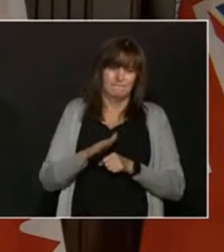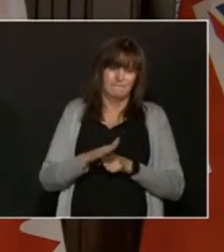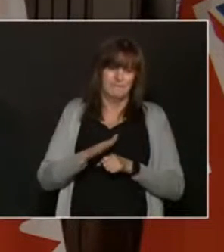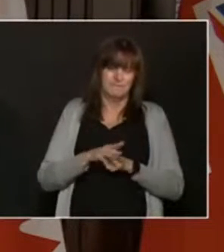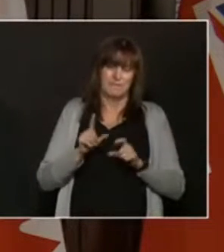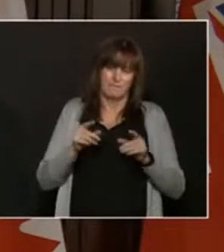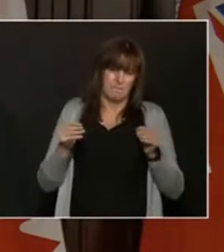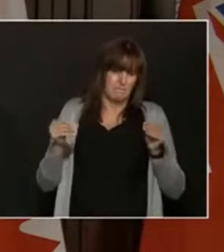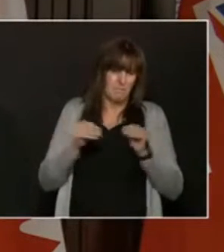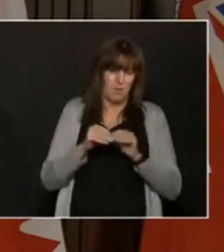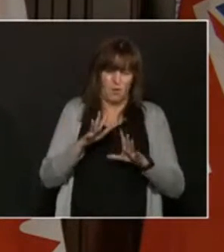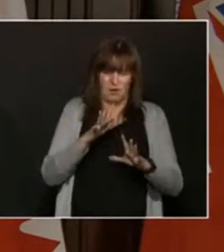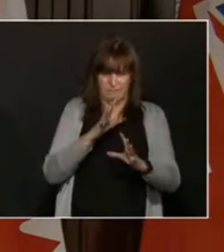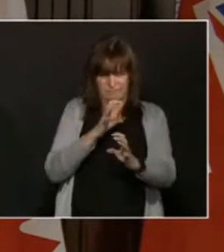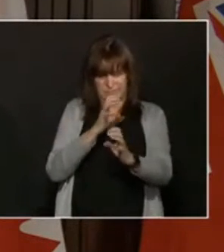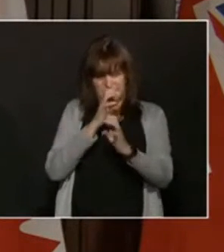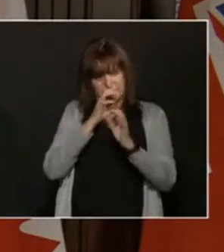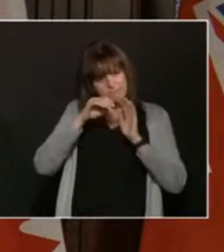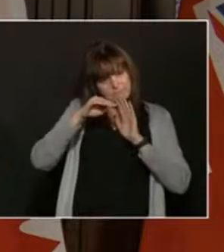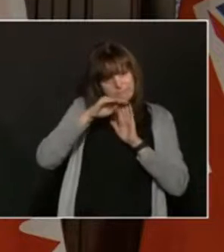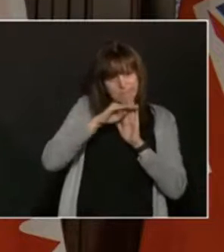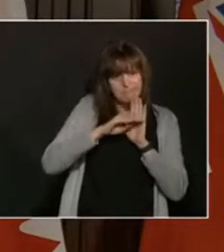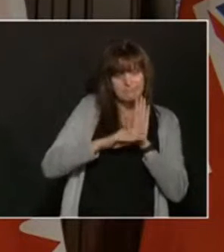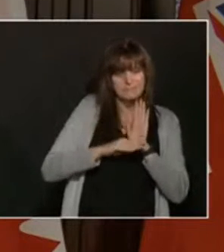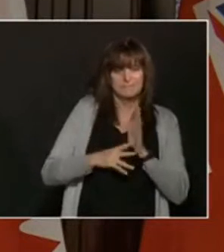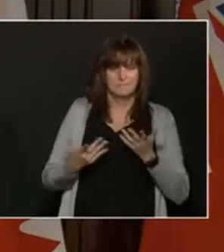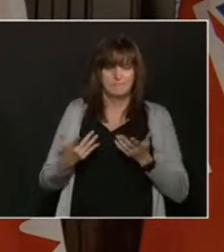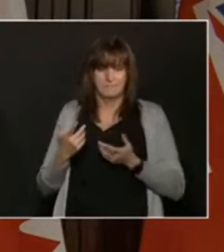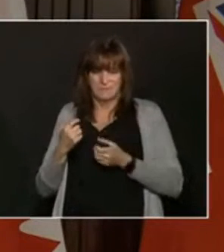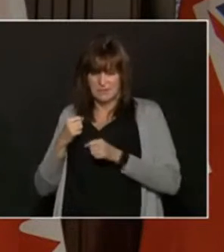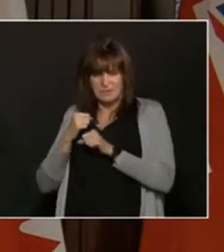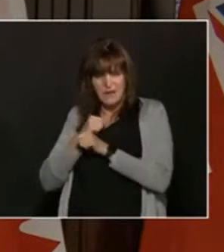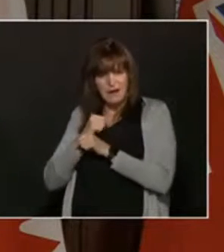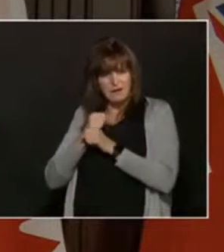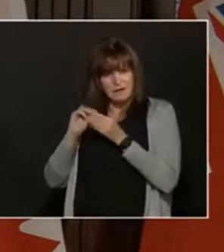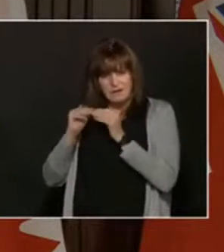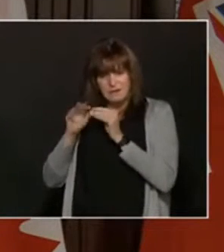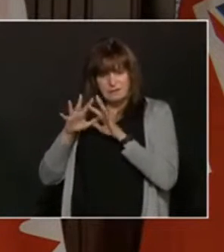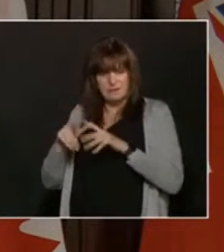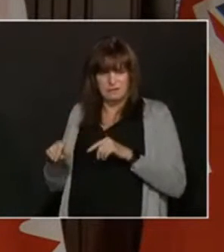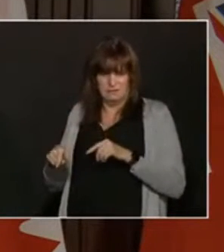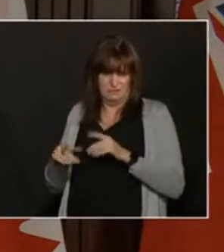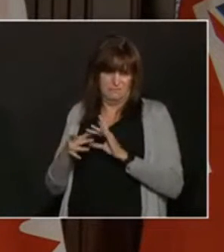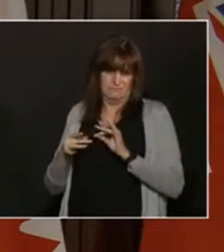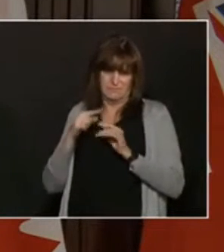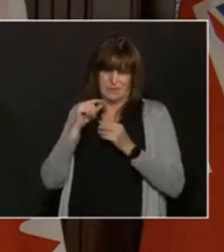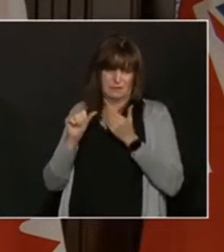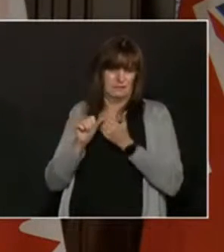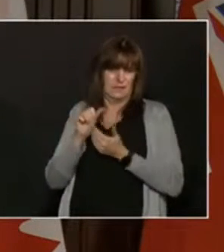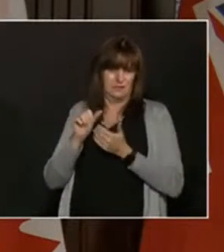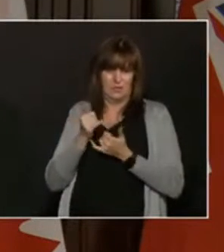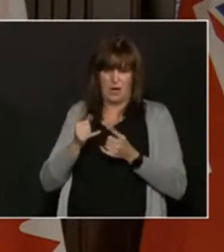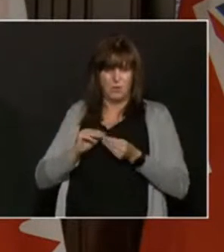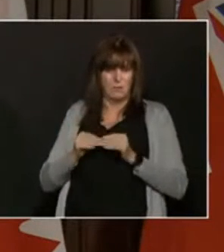data is showing we're in a very dangerous situation now. The number of cases is going up, the number of hospitalizations,